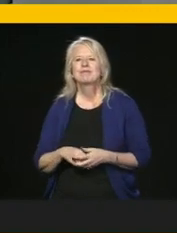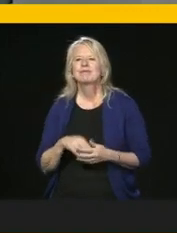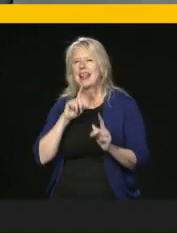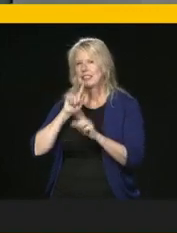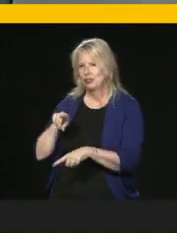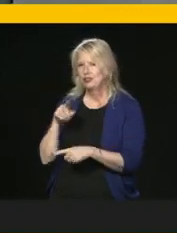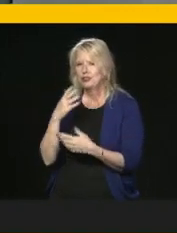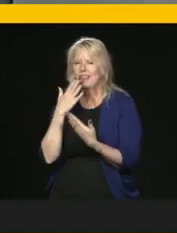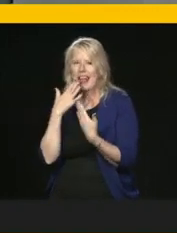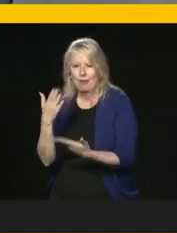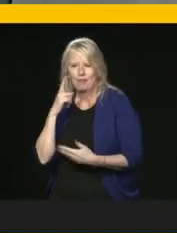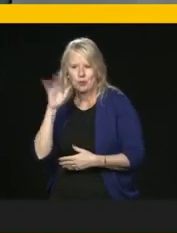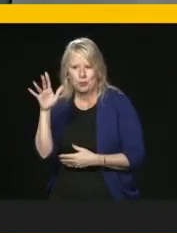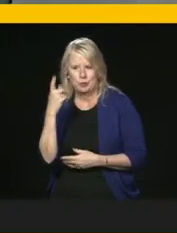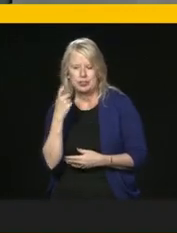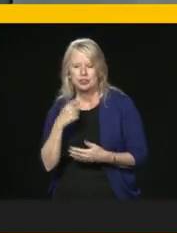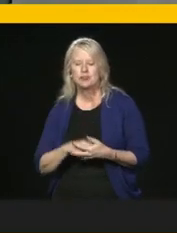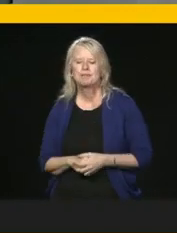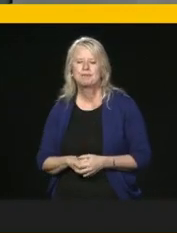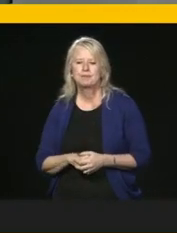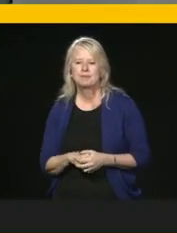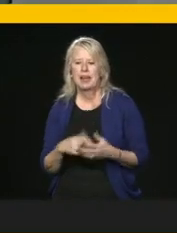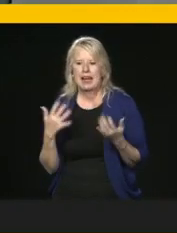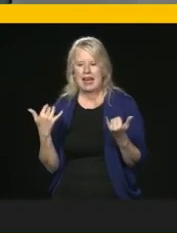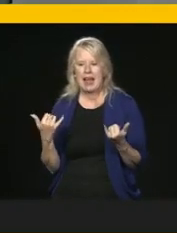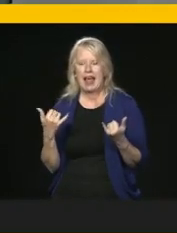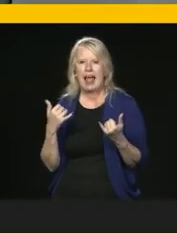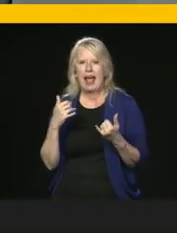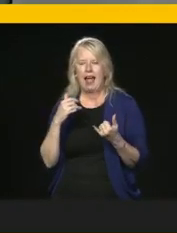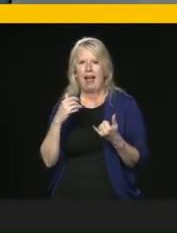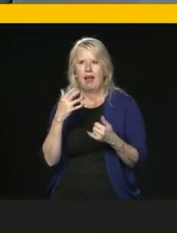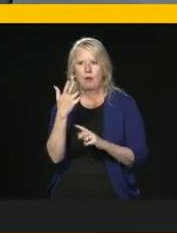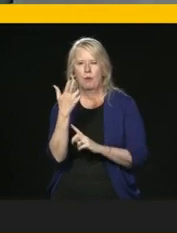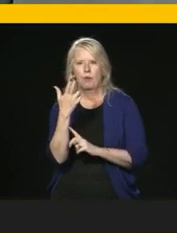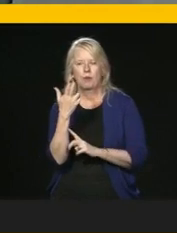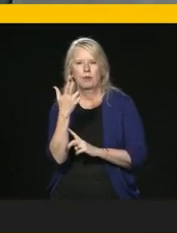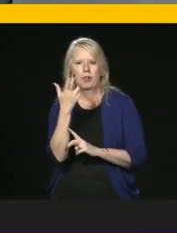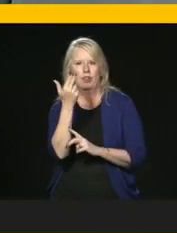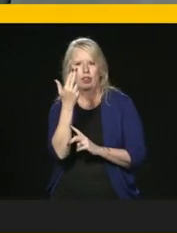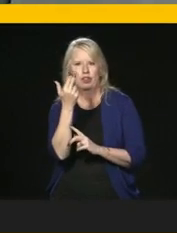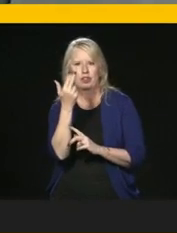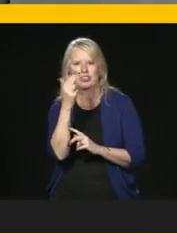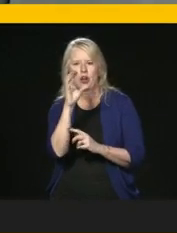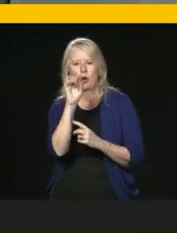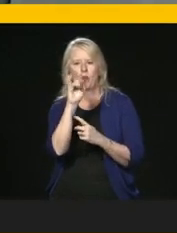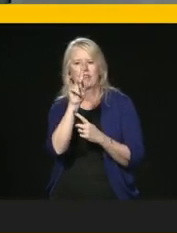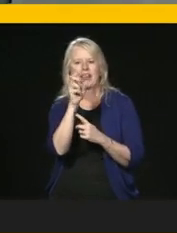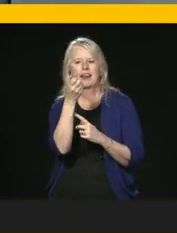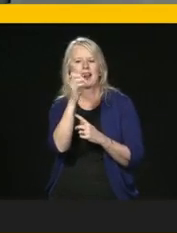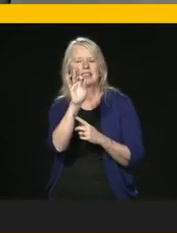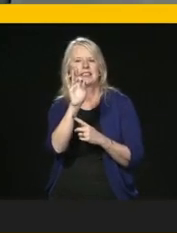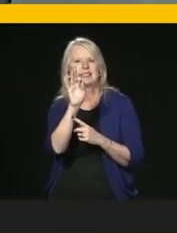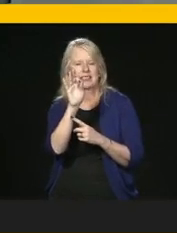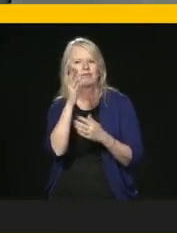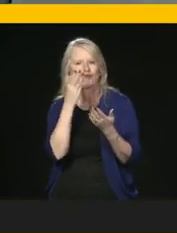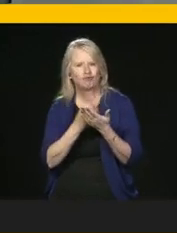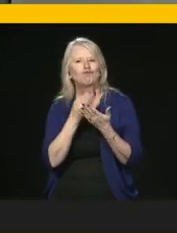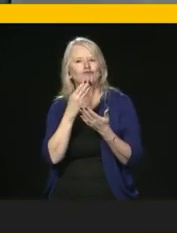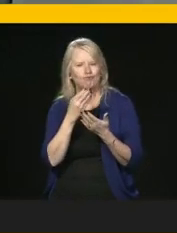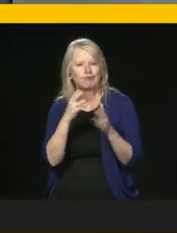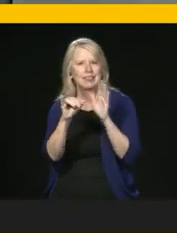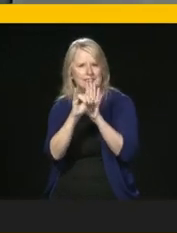There are now 13 COVID-19 cases that have been identified in